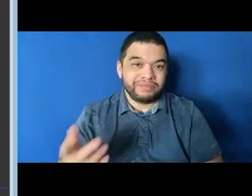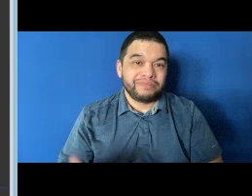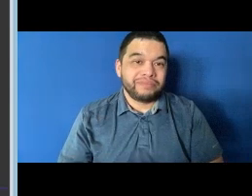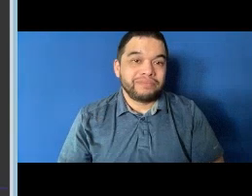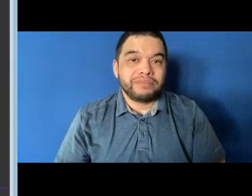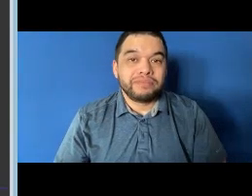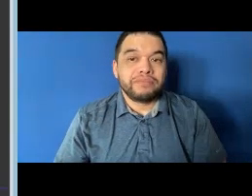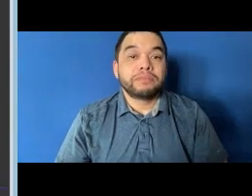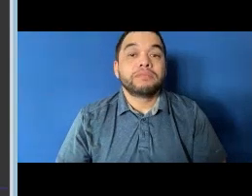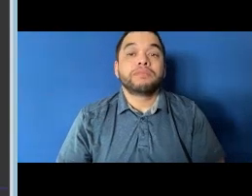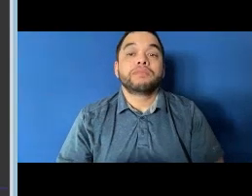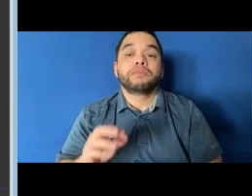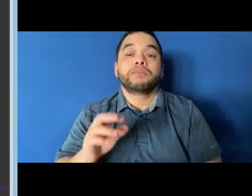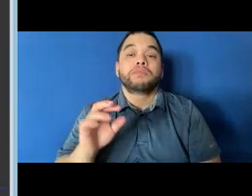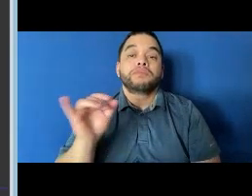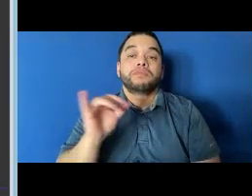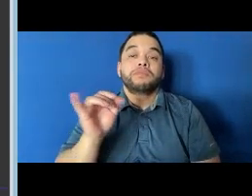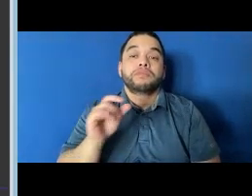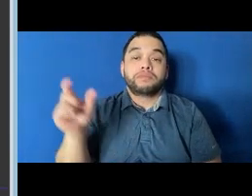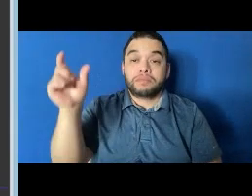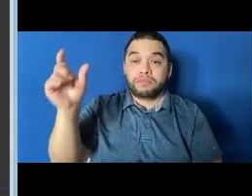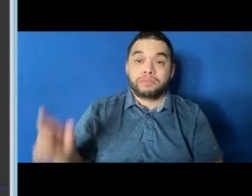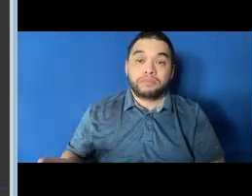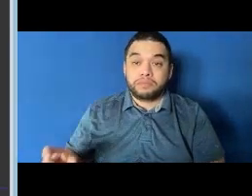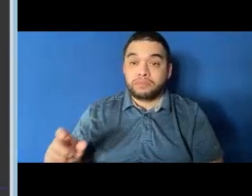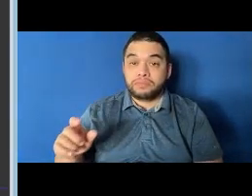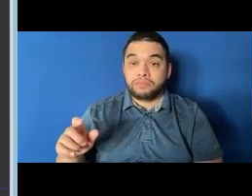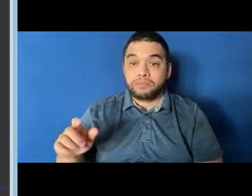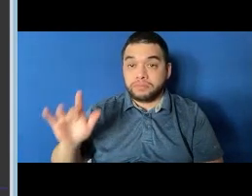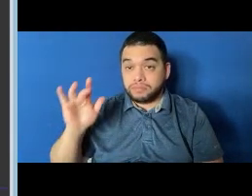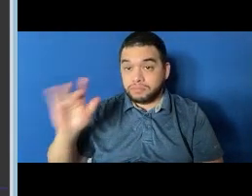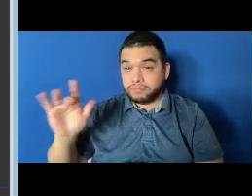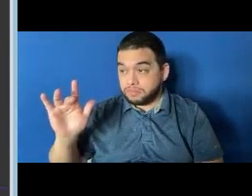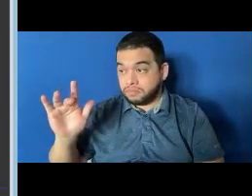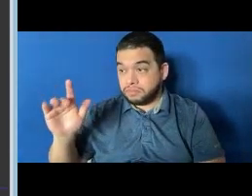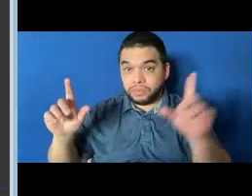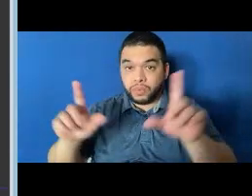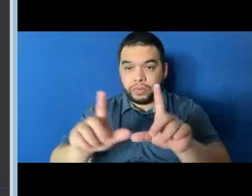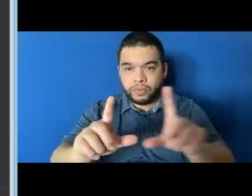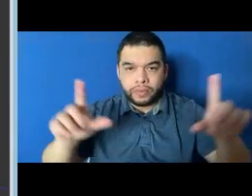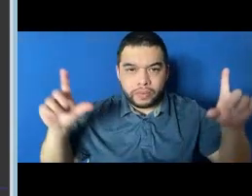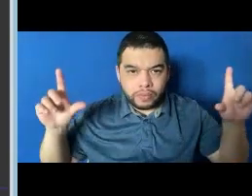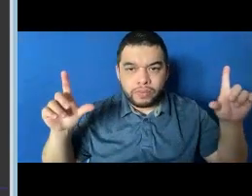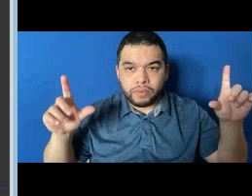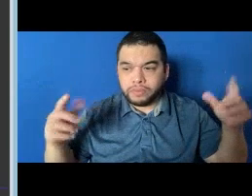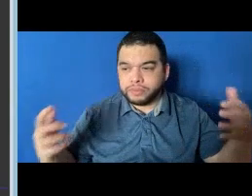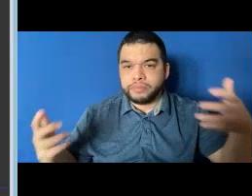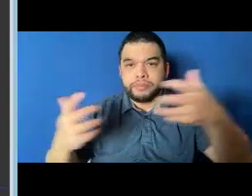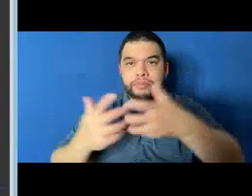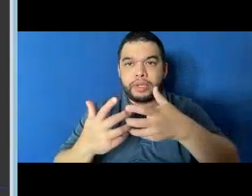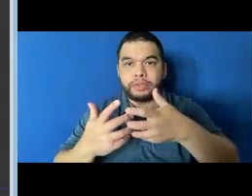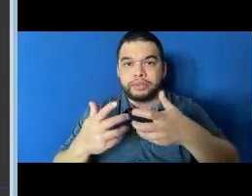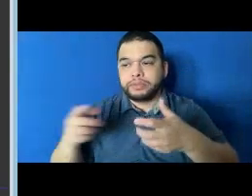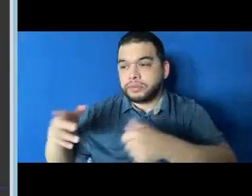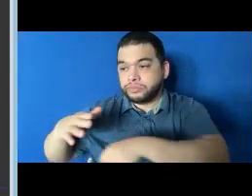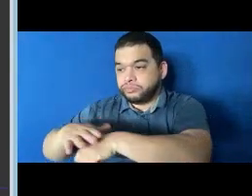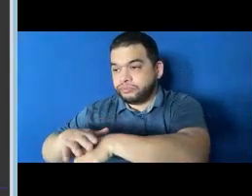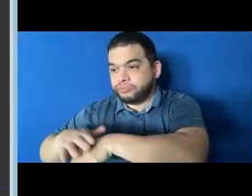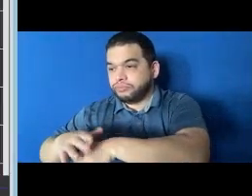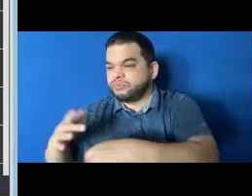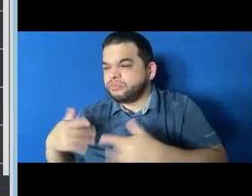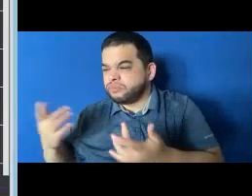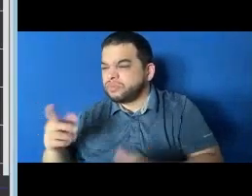listado a la information. derecha y va a To the acercarlos right-hand a side, esa alerta you de can por sí, que click entonces on this pasaría and igual, por you will ejemplo, get si closer to estamos the